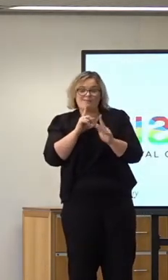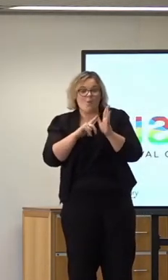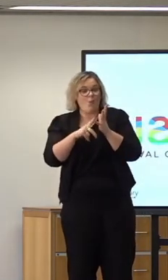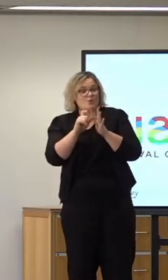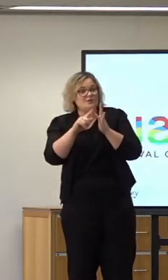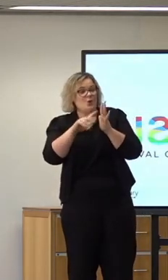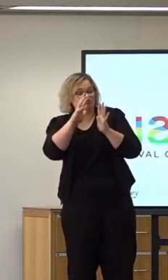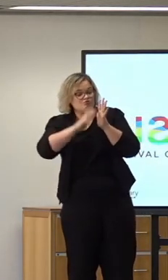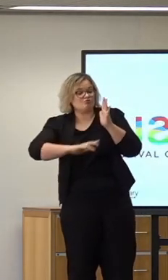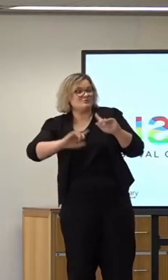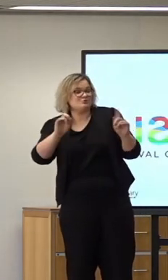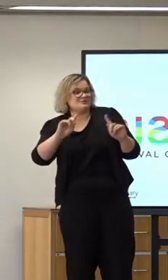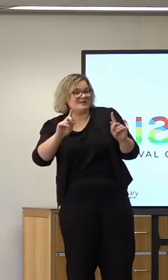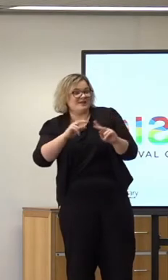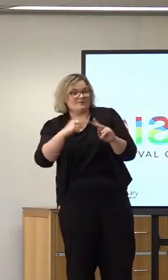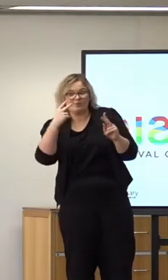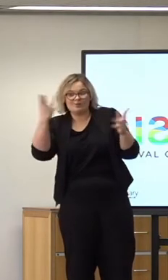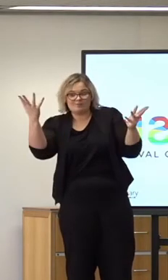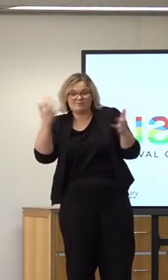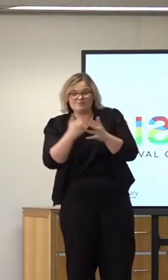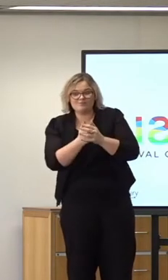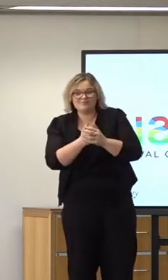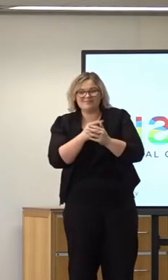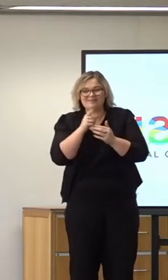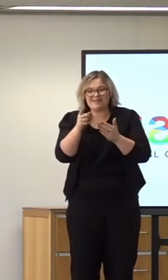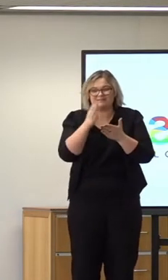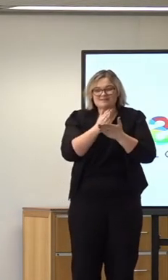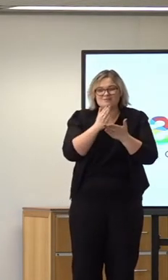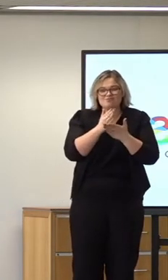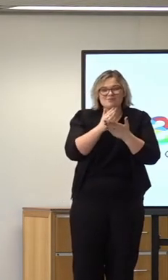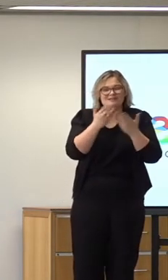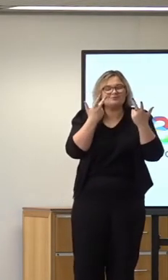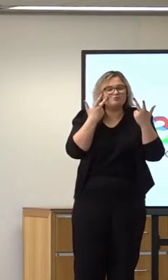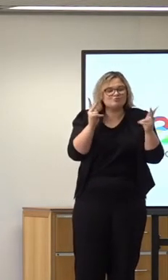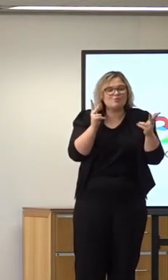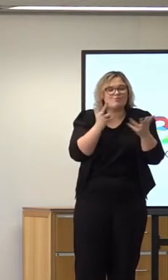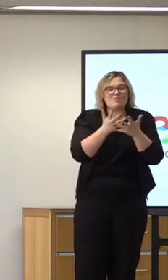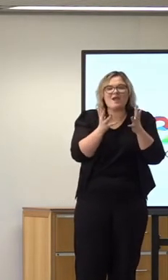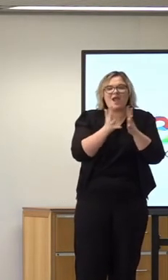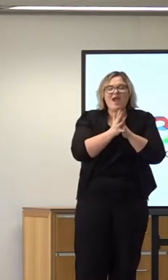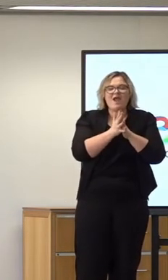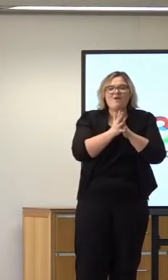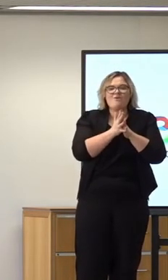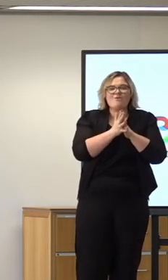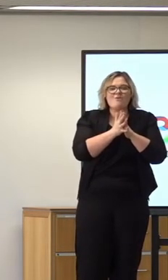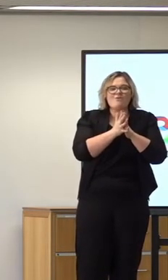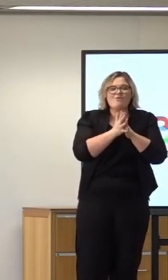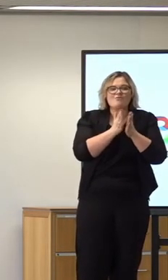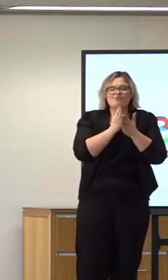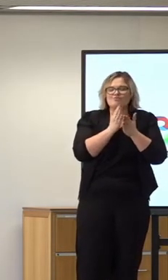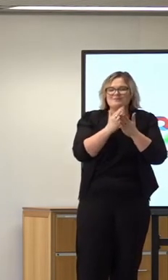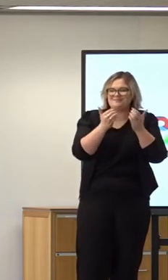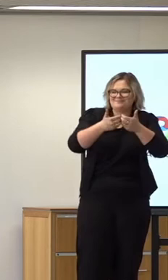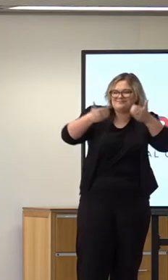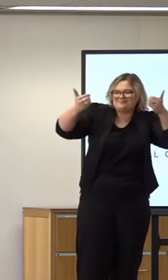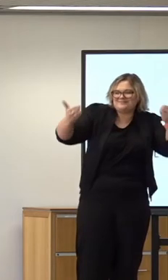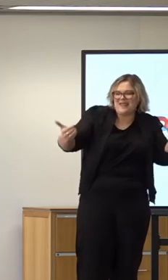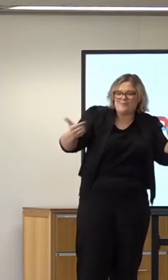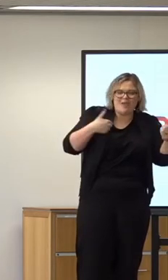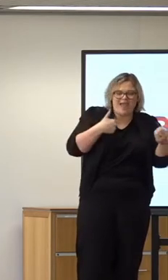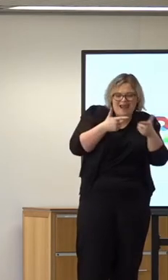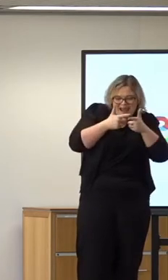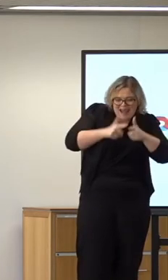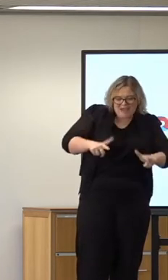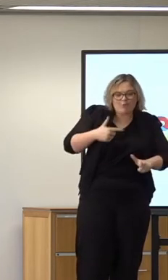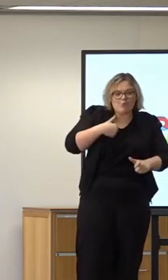that, because I think that's it was a demonstration to me of how divorced the language of